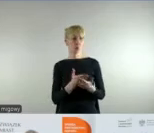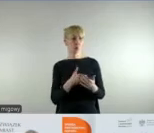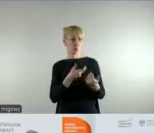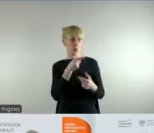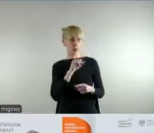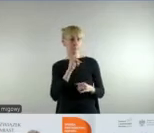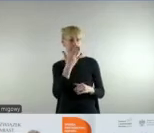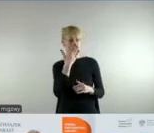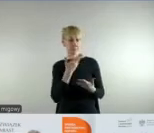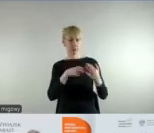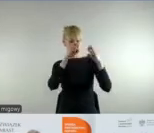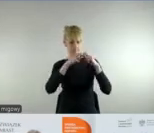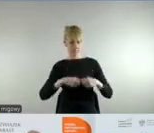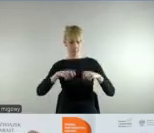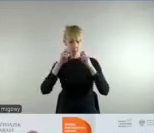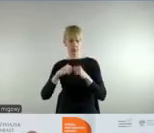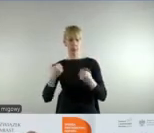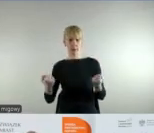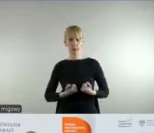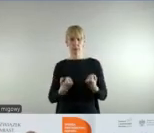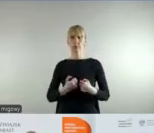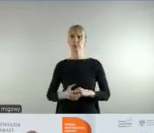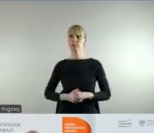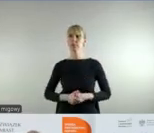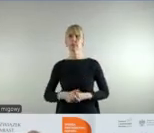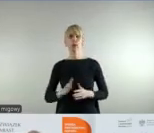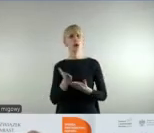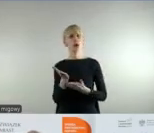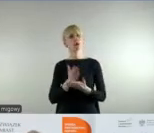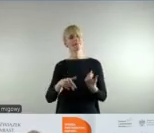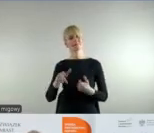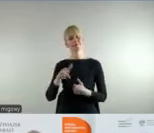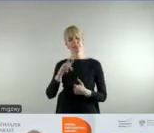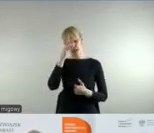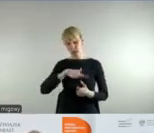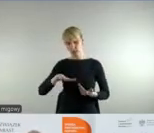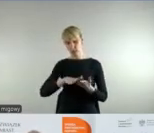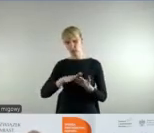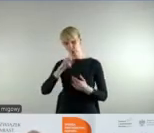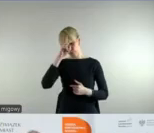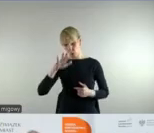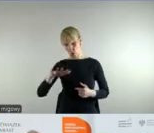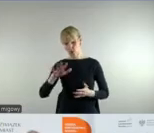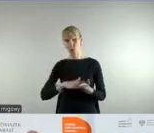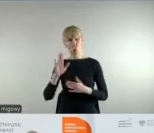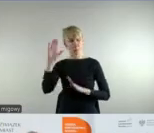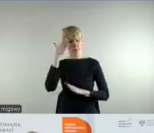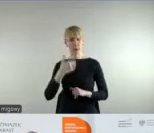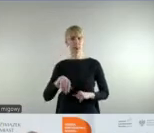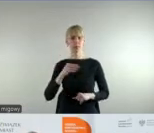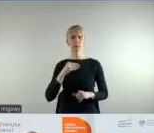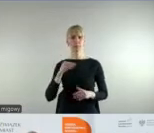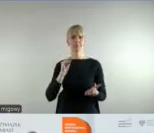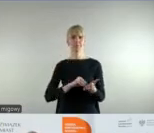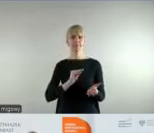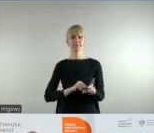She will show us this from the perspective of research. What is the key role of the social capital? As I said,